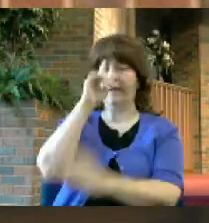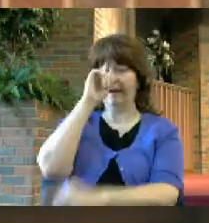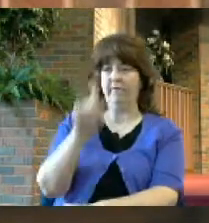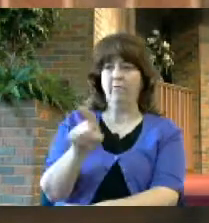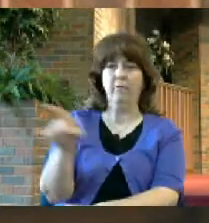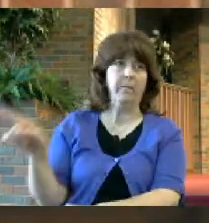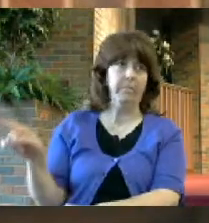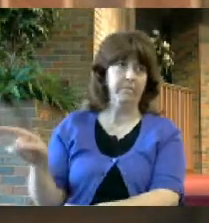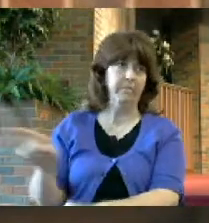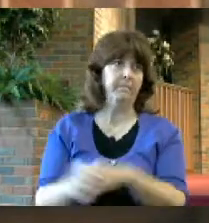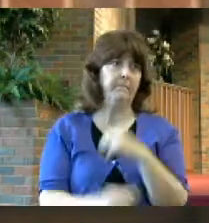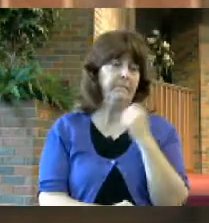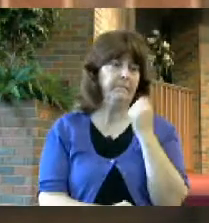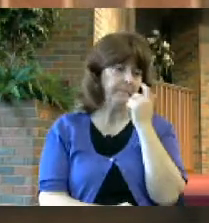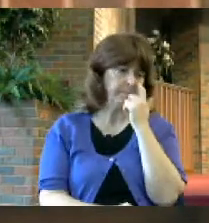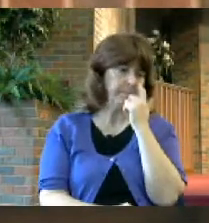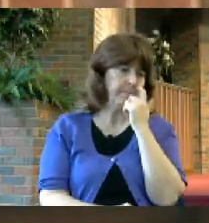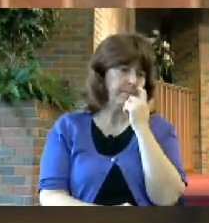I'm